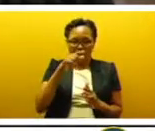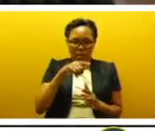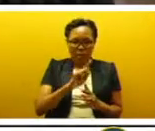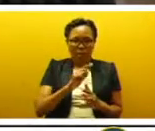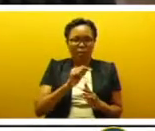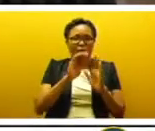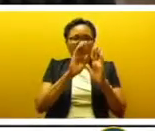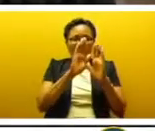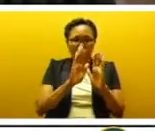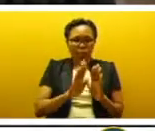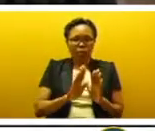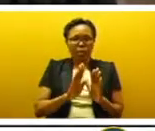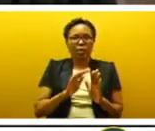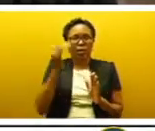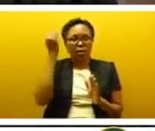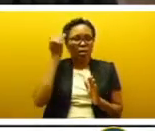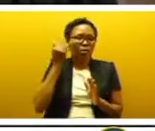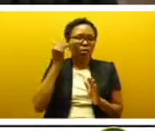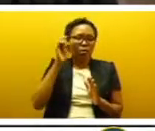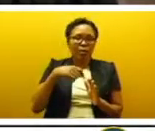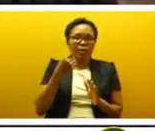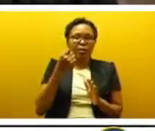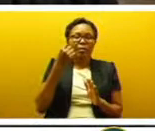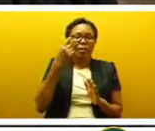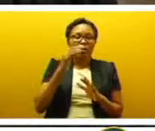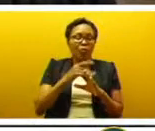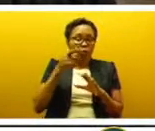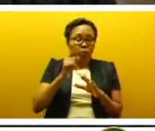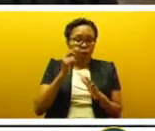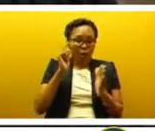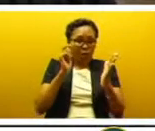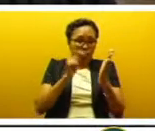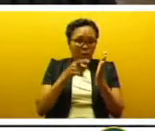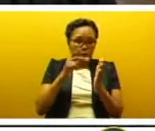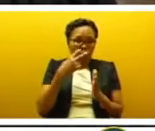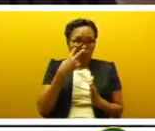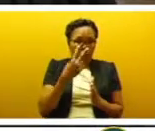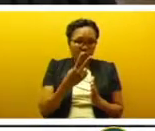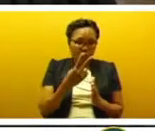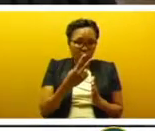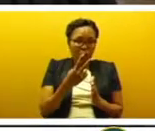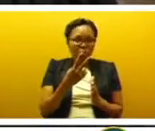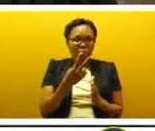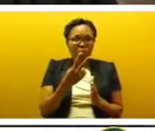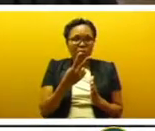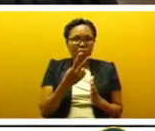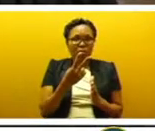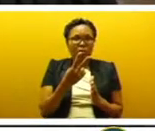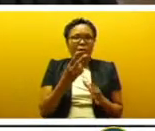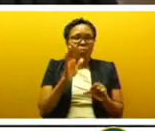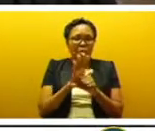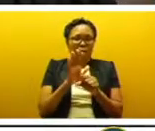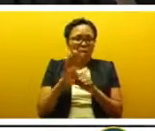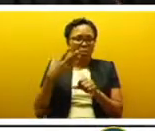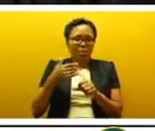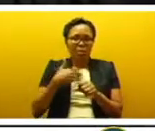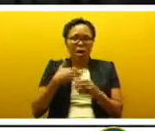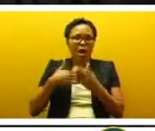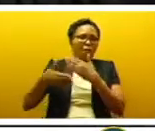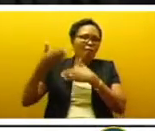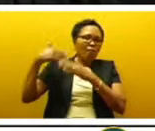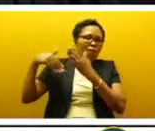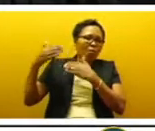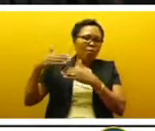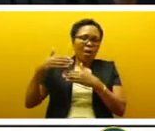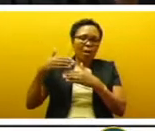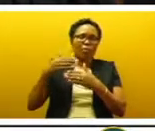must understand that from your point of view, a lot of you, and she knows that history, have had a previous opportunity to stand up